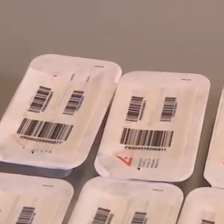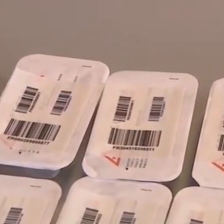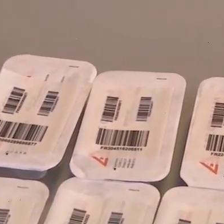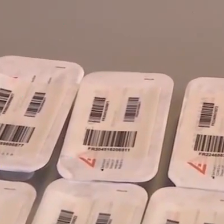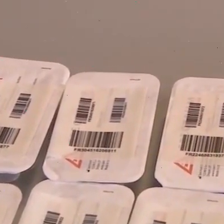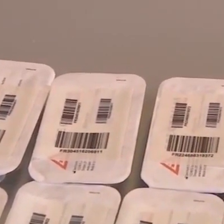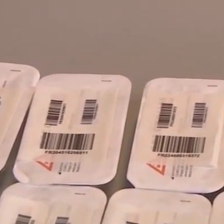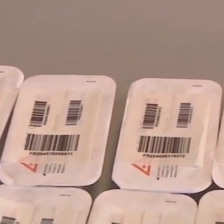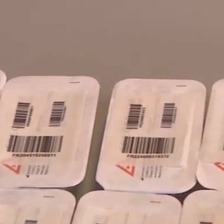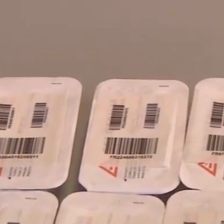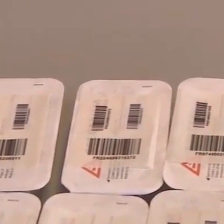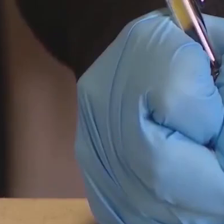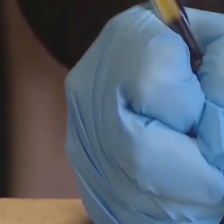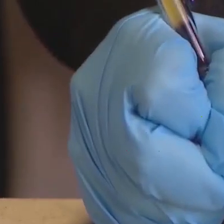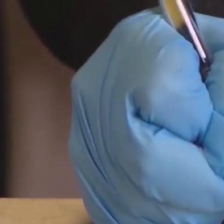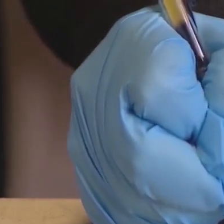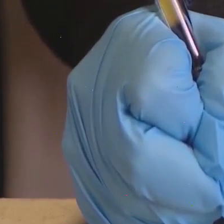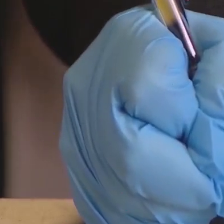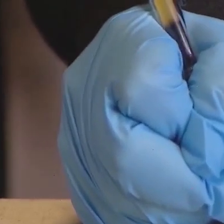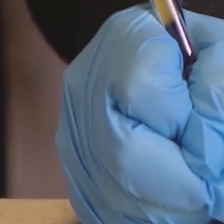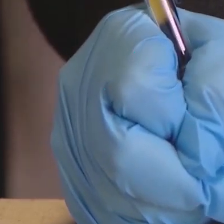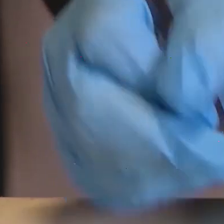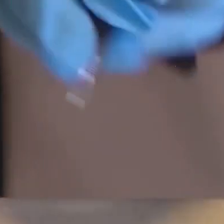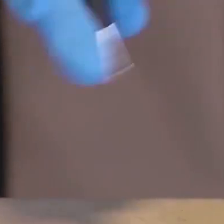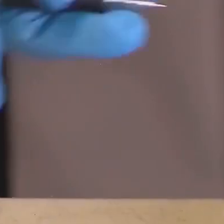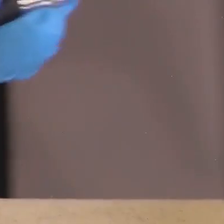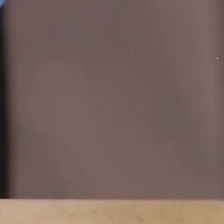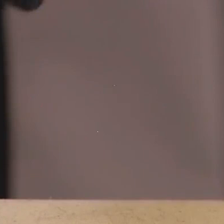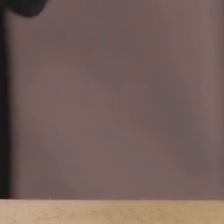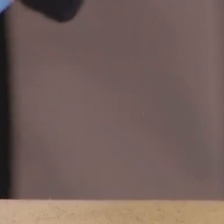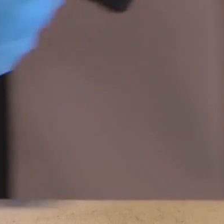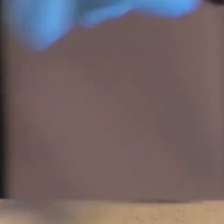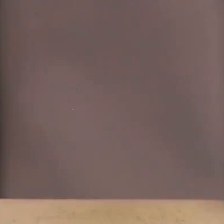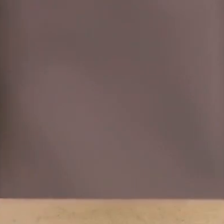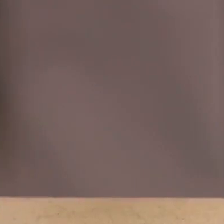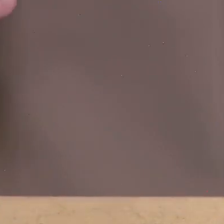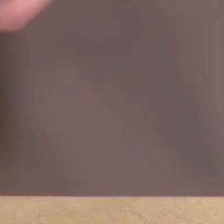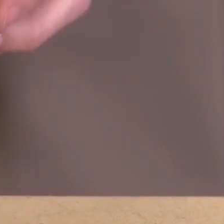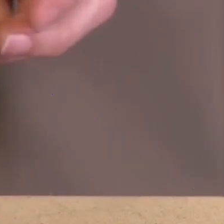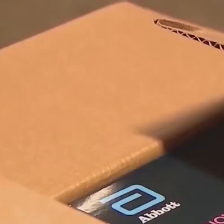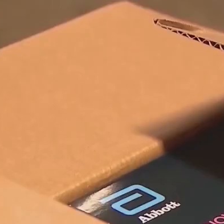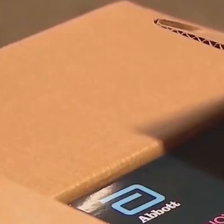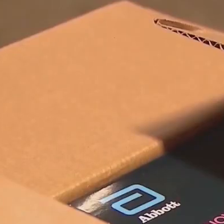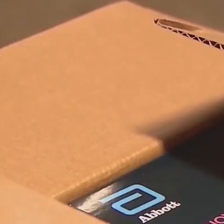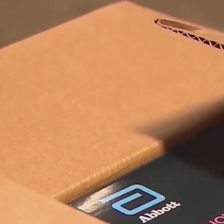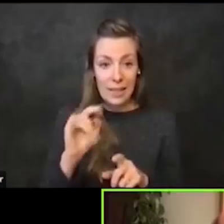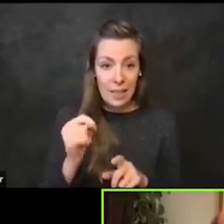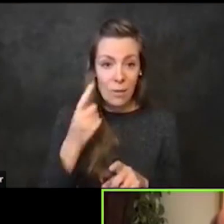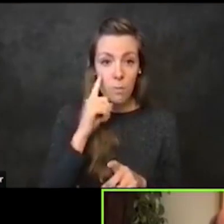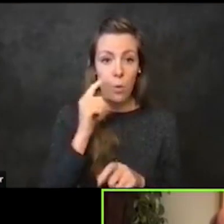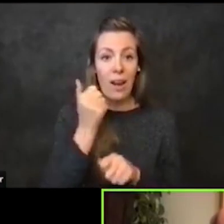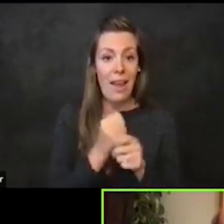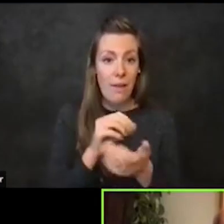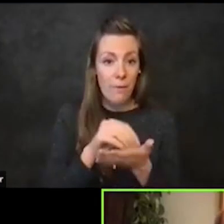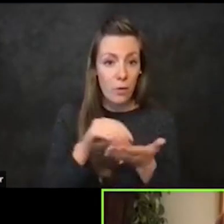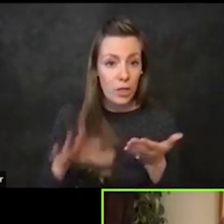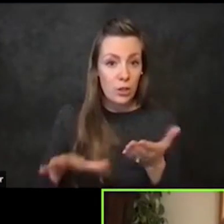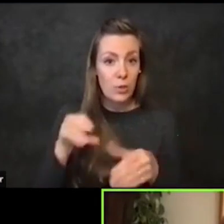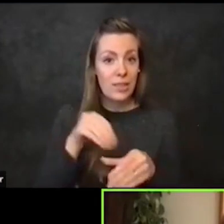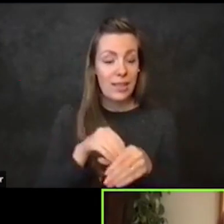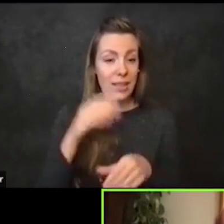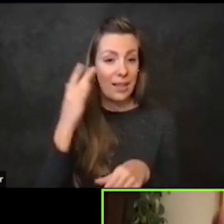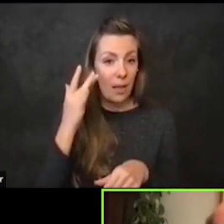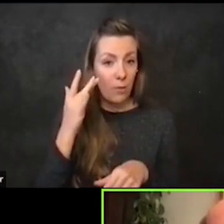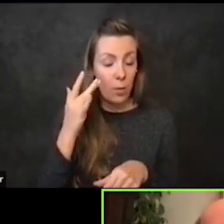why the county's been holding testing clinics at schools this week and next, sharing good news that more testing kits are on the way. Yesterday, Sonoma County